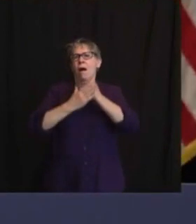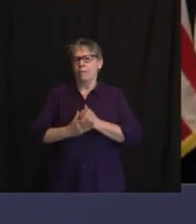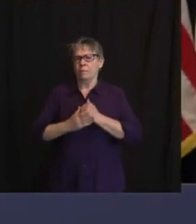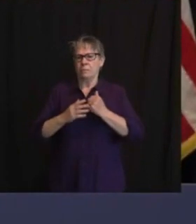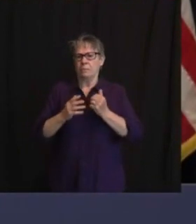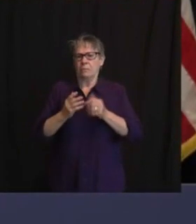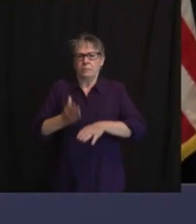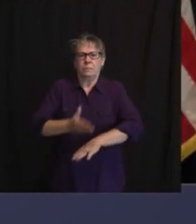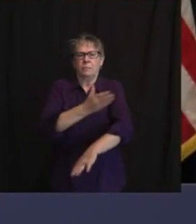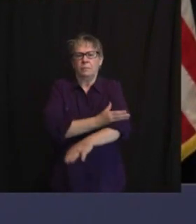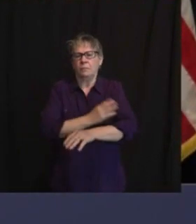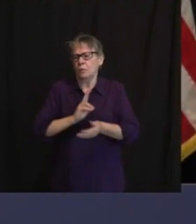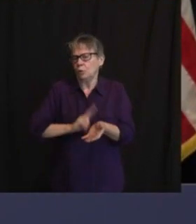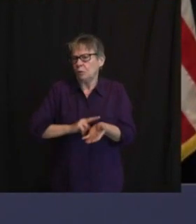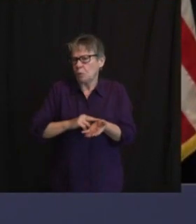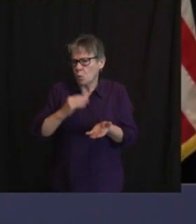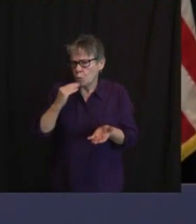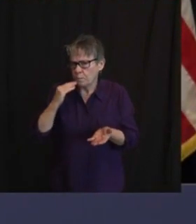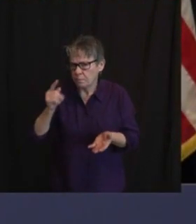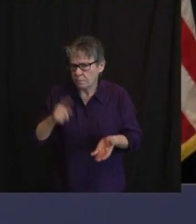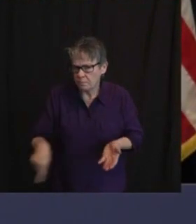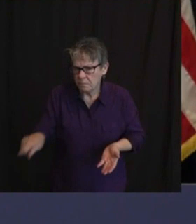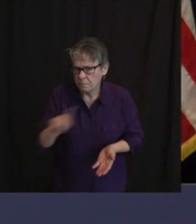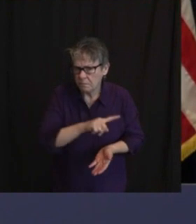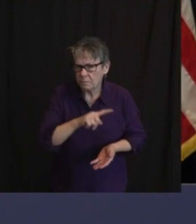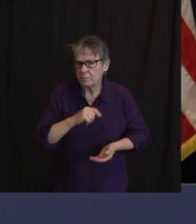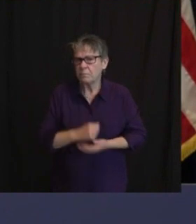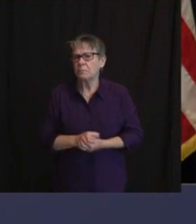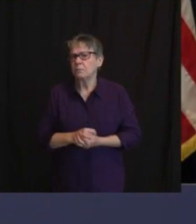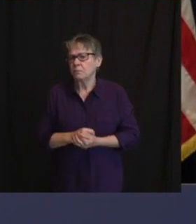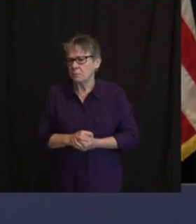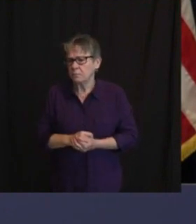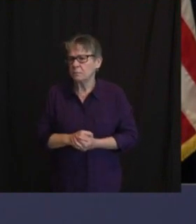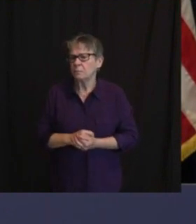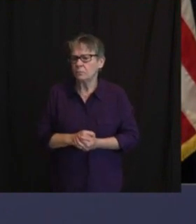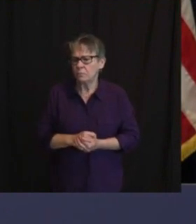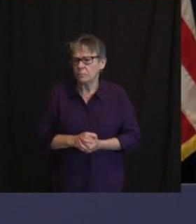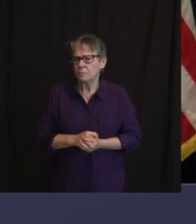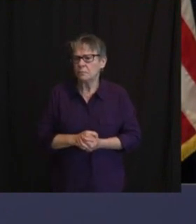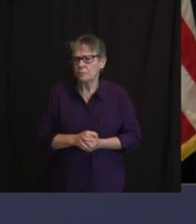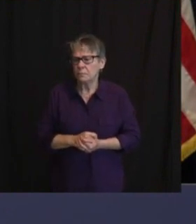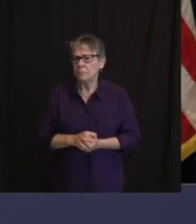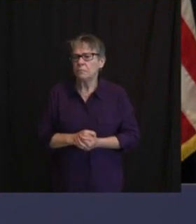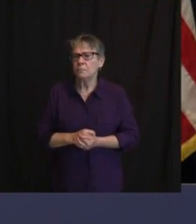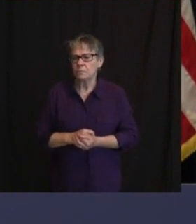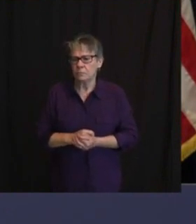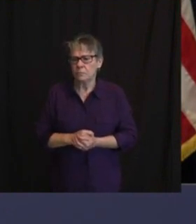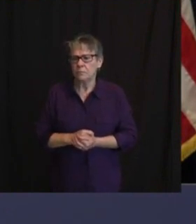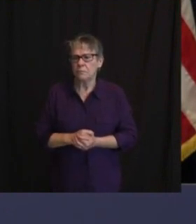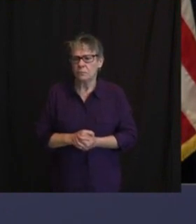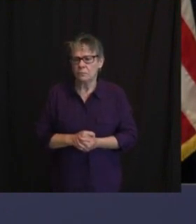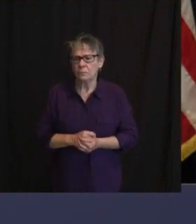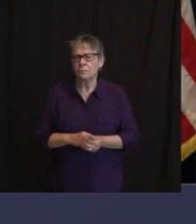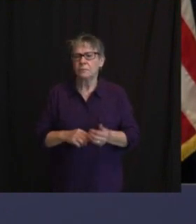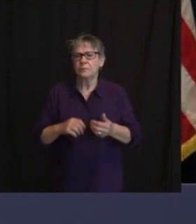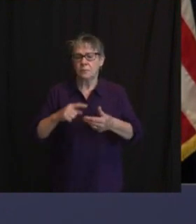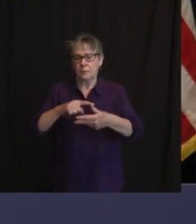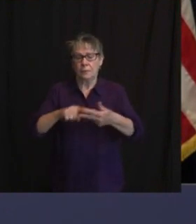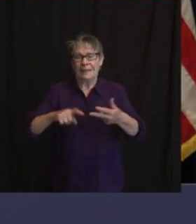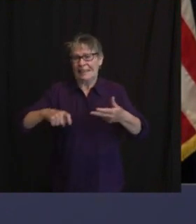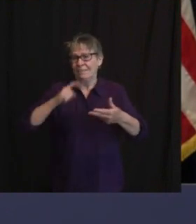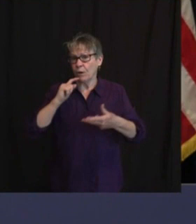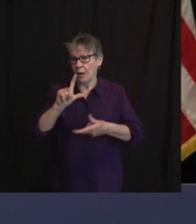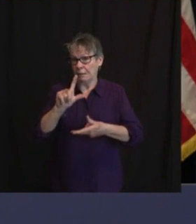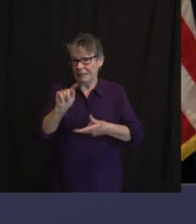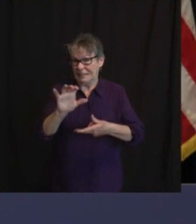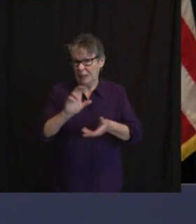right? Again, just to repeat, three prongs. One is immediate support on long-term care. Two is to do a